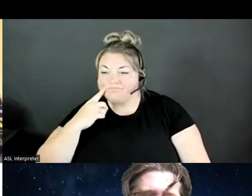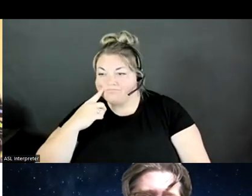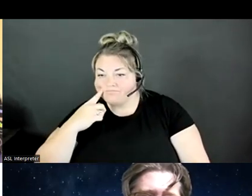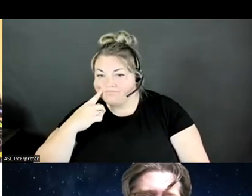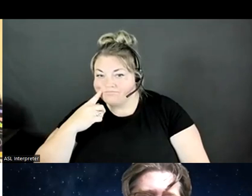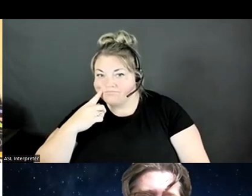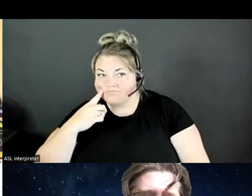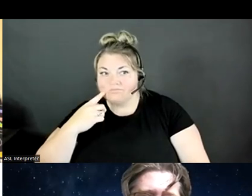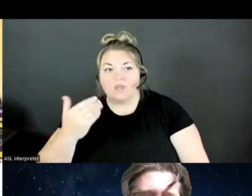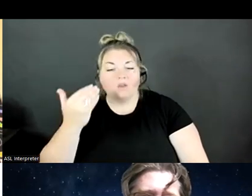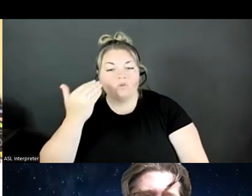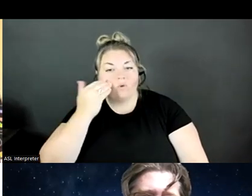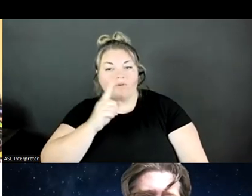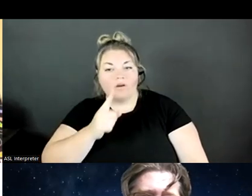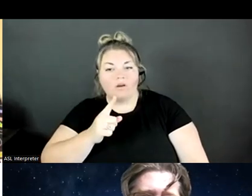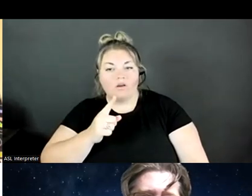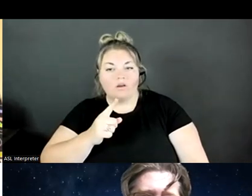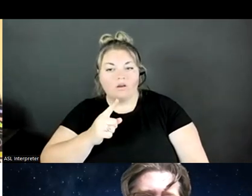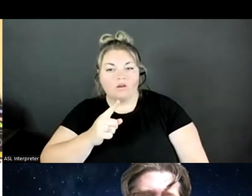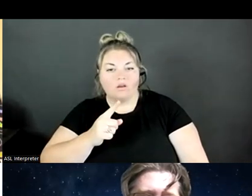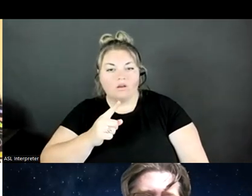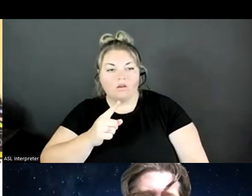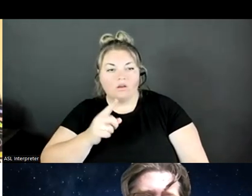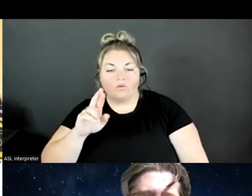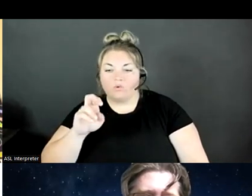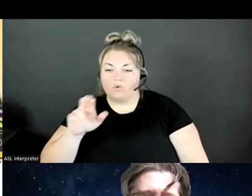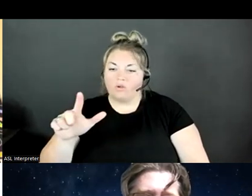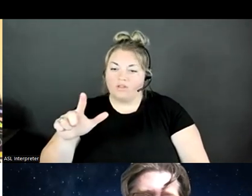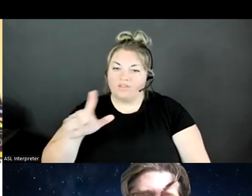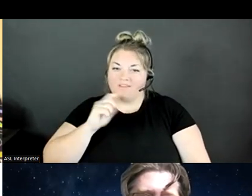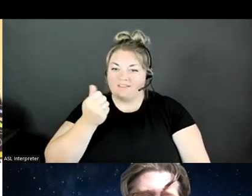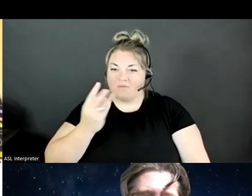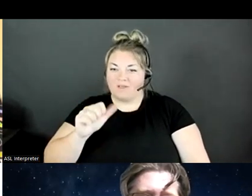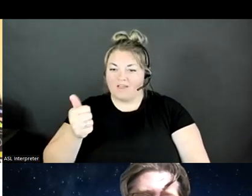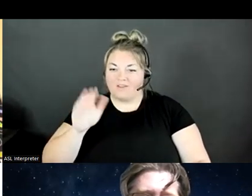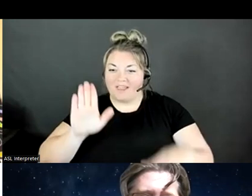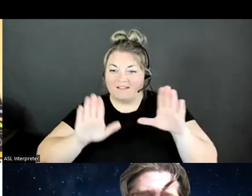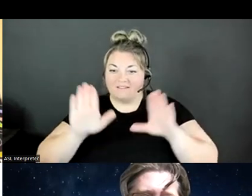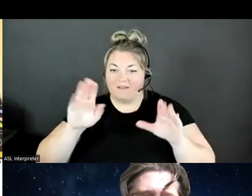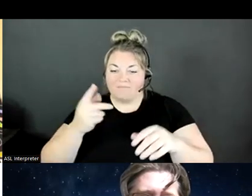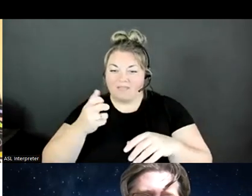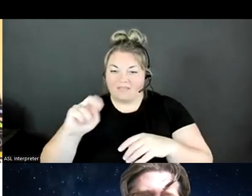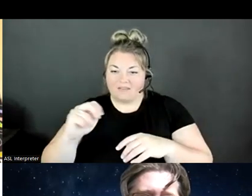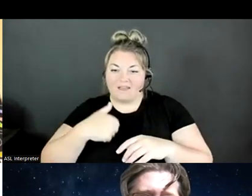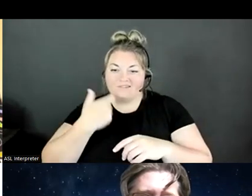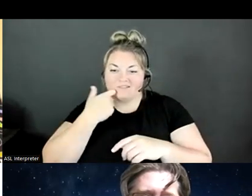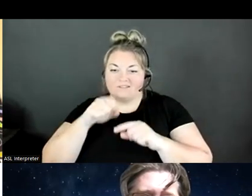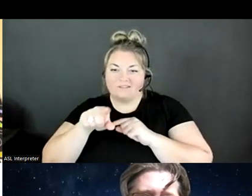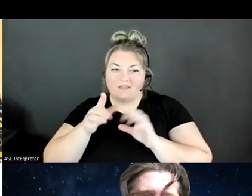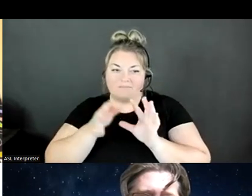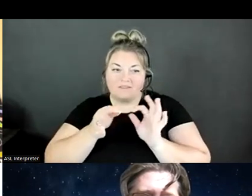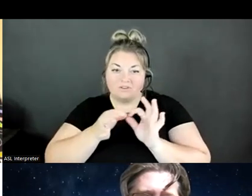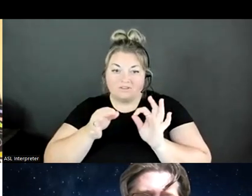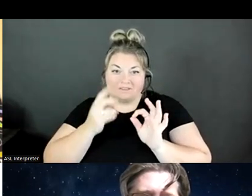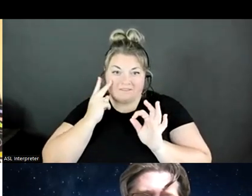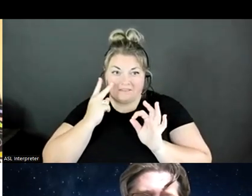So I know there's a couple Particularly to other, rural. there's a couple other hands up. Megan, I just sent a message to see if you can